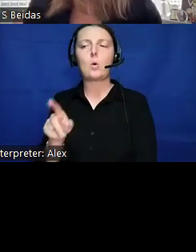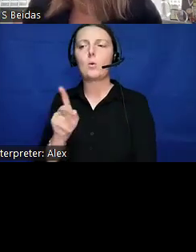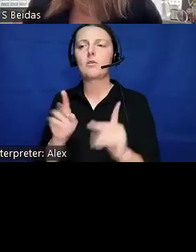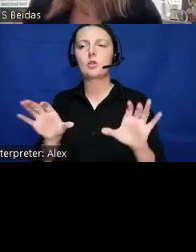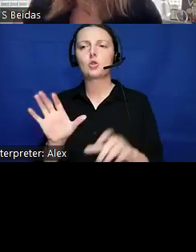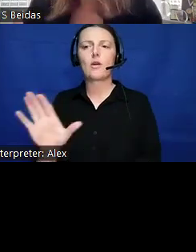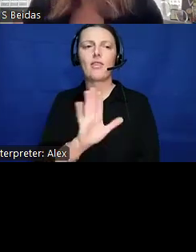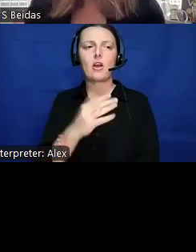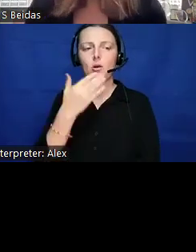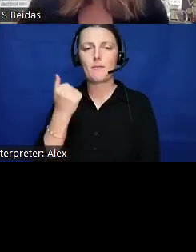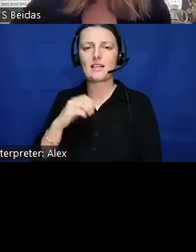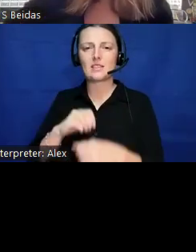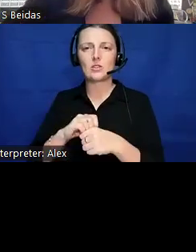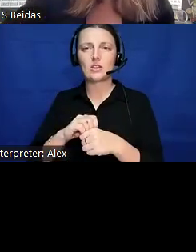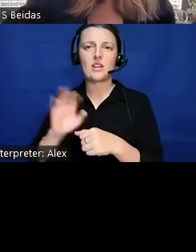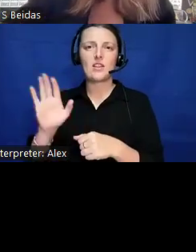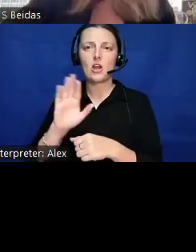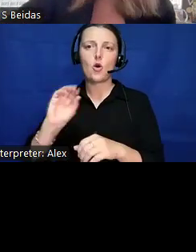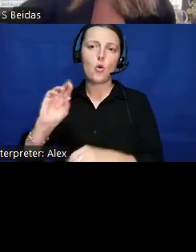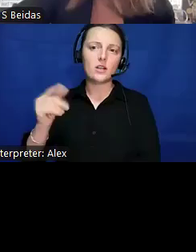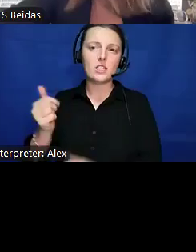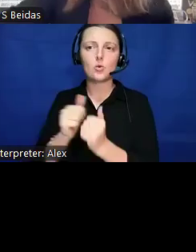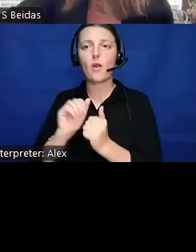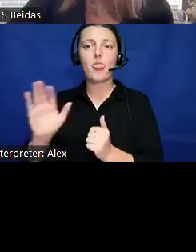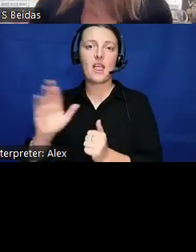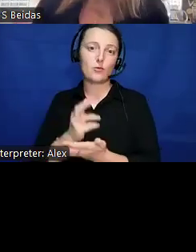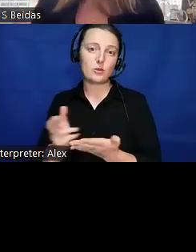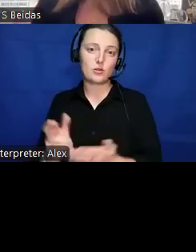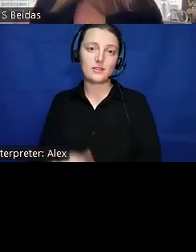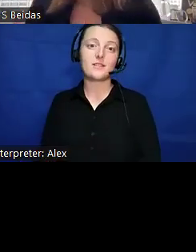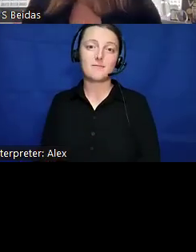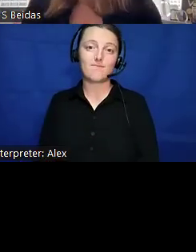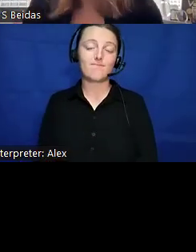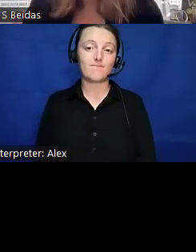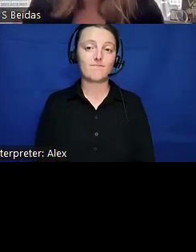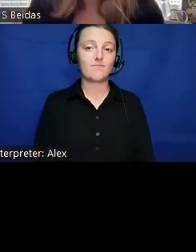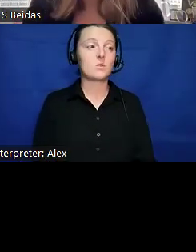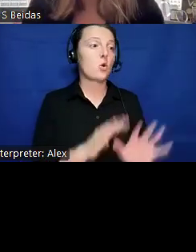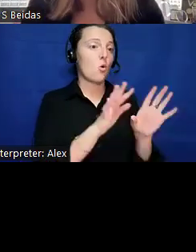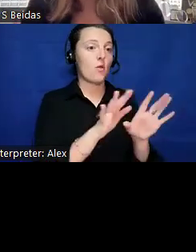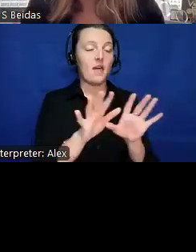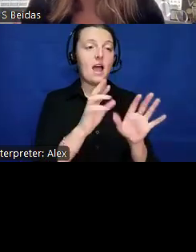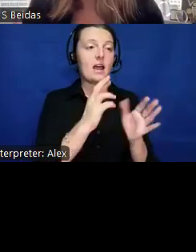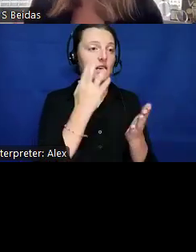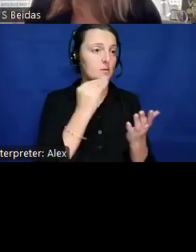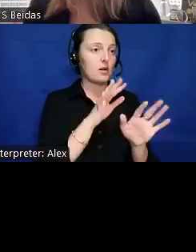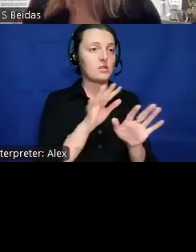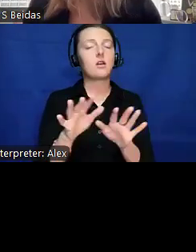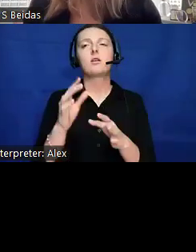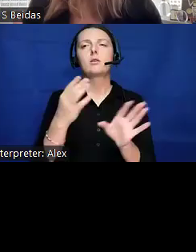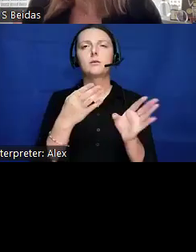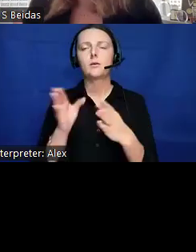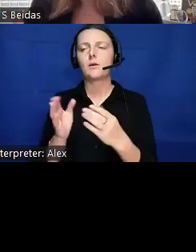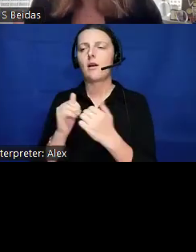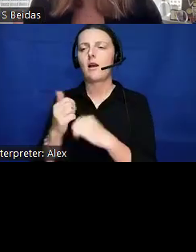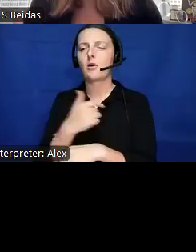had within their organizations. And those experiences really shifted us towards how we thought about designing future studies to